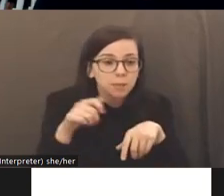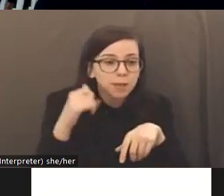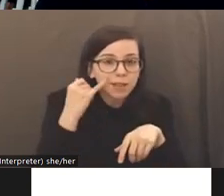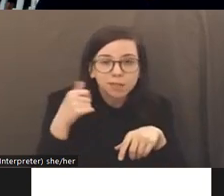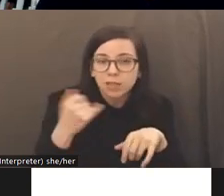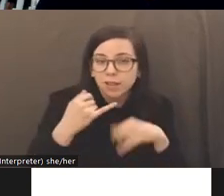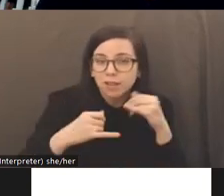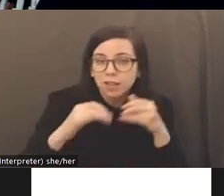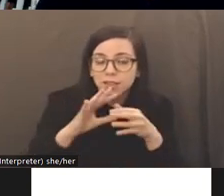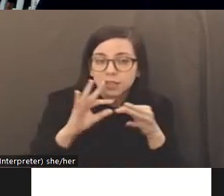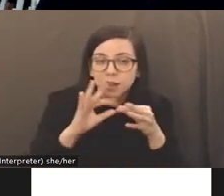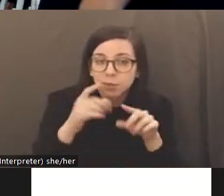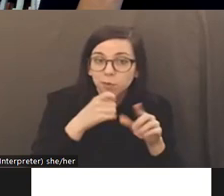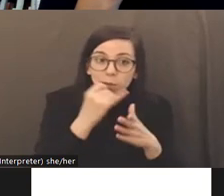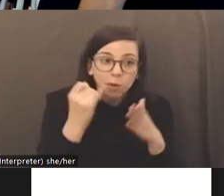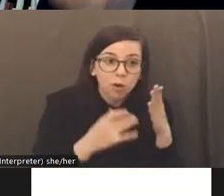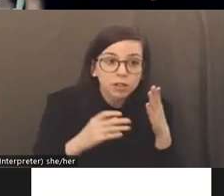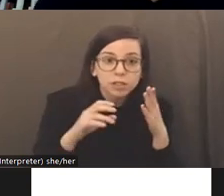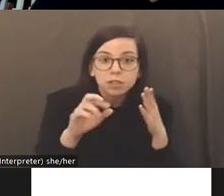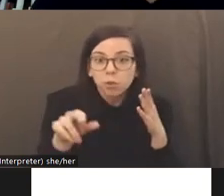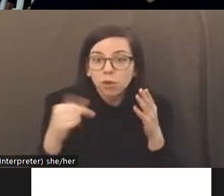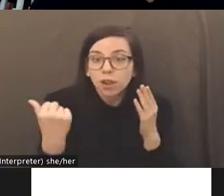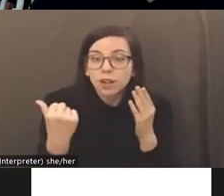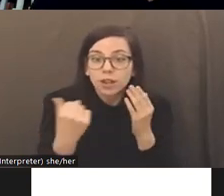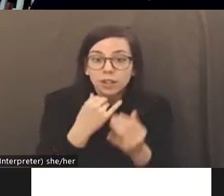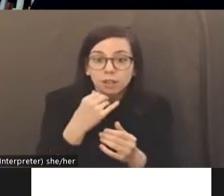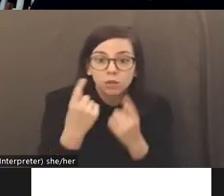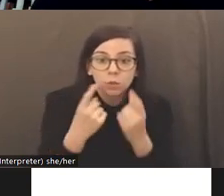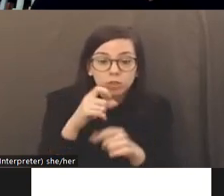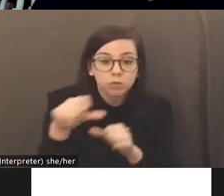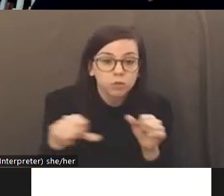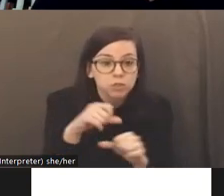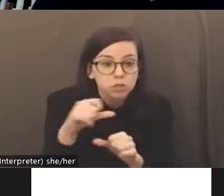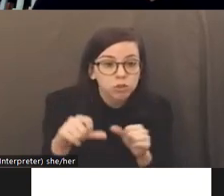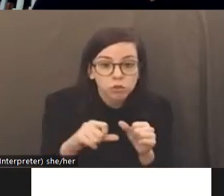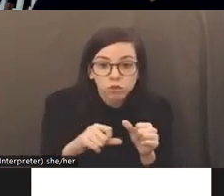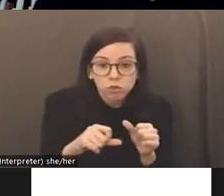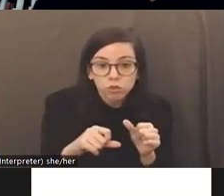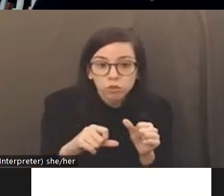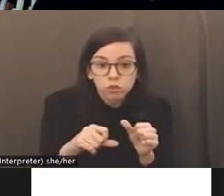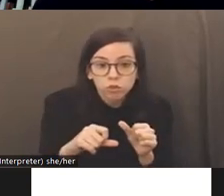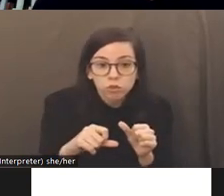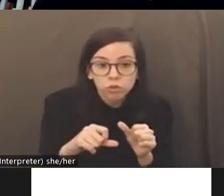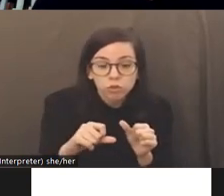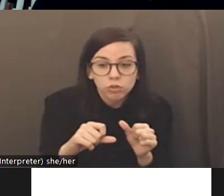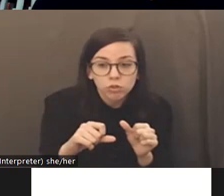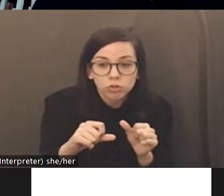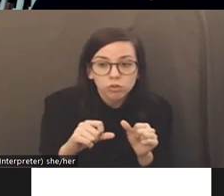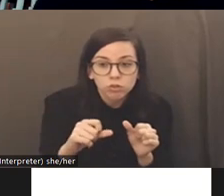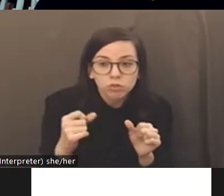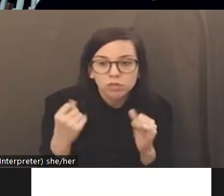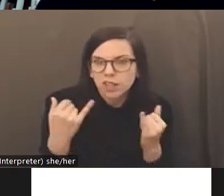artists or any questions from artist to artist that may have come up as we kind of end the